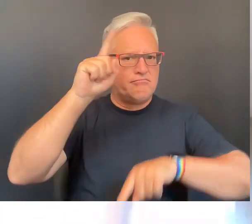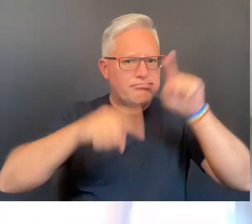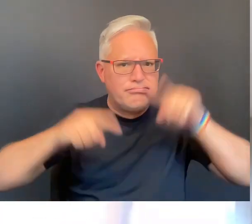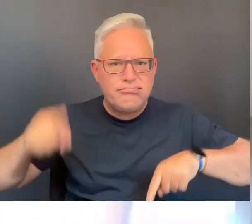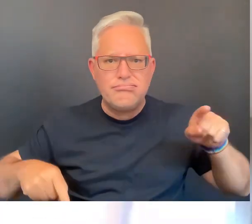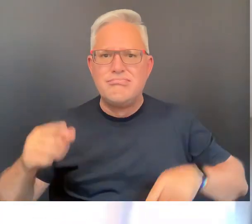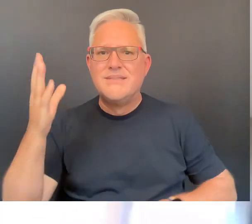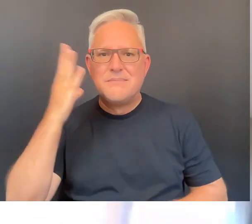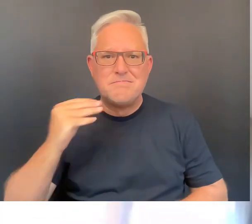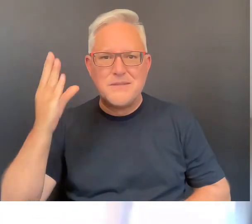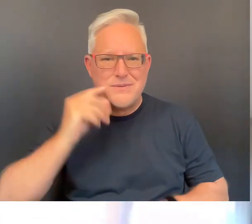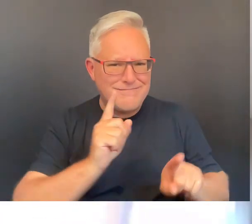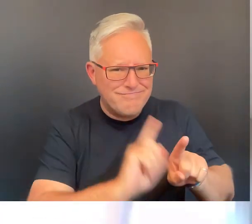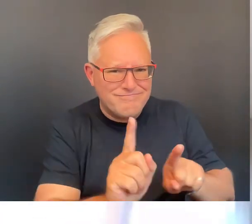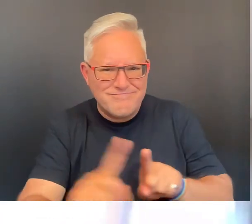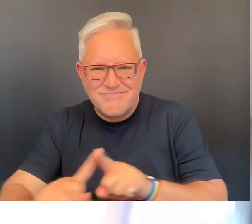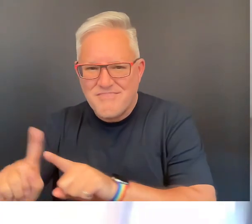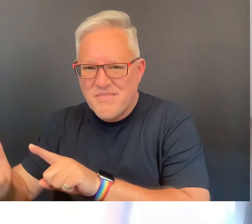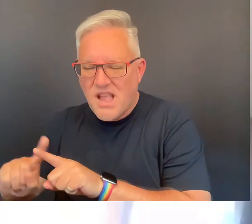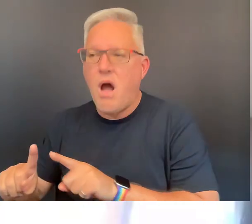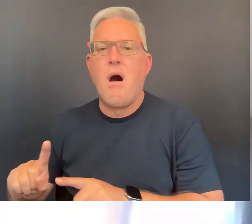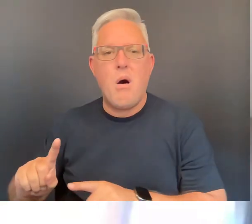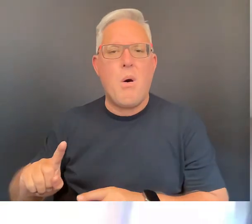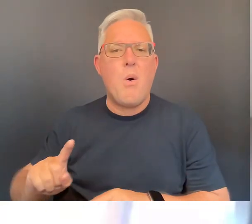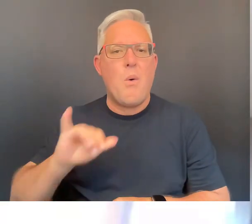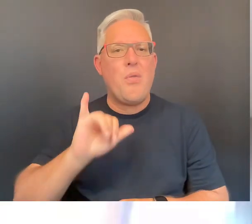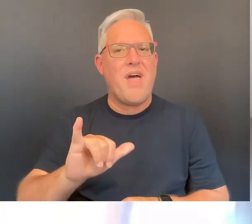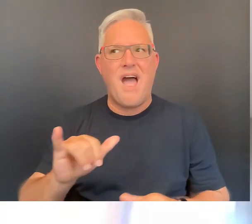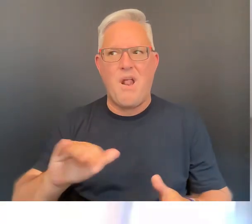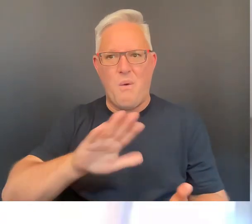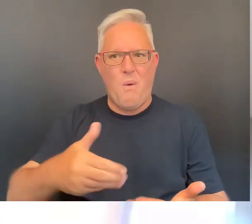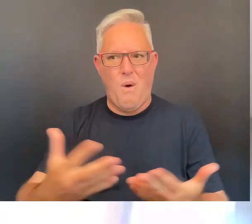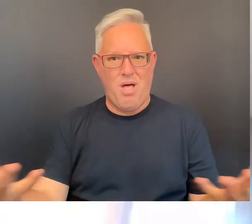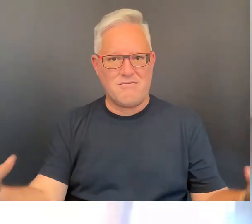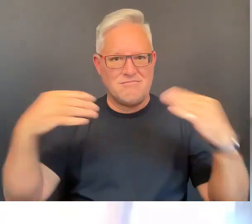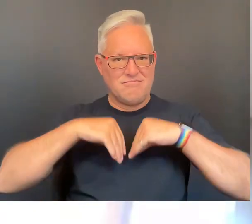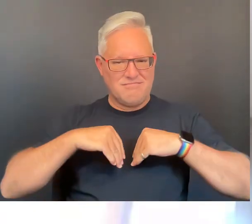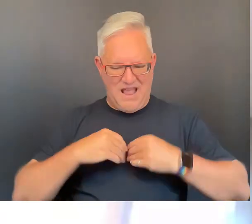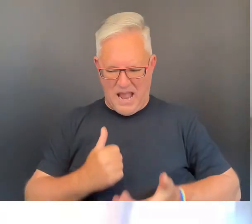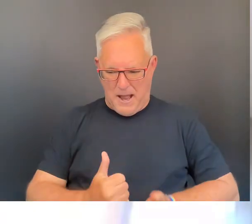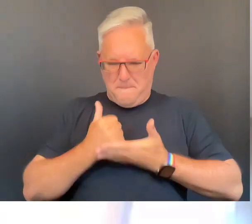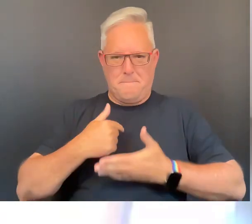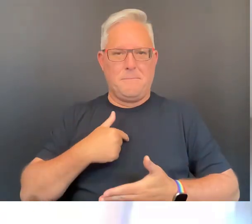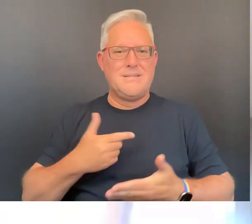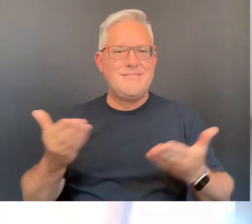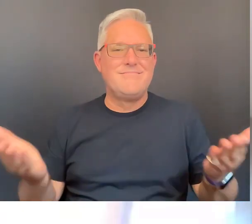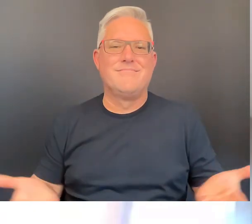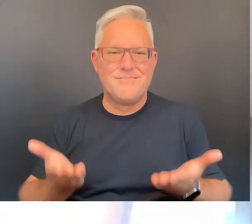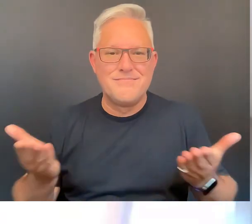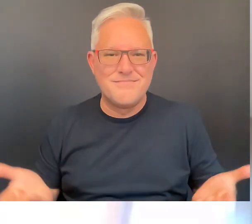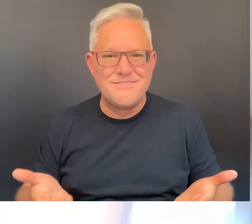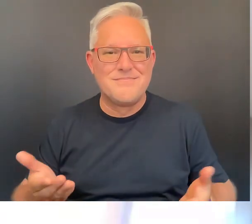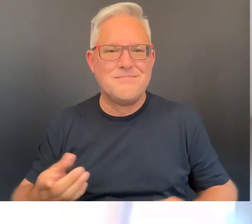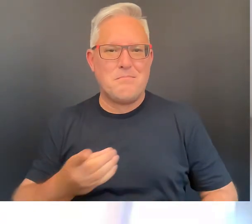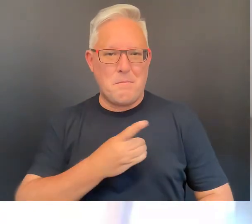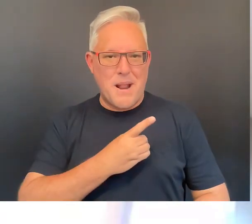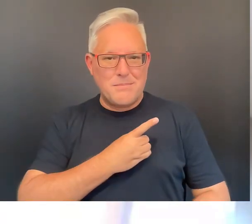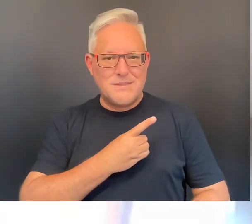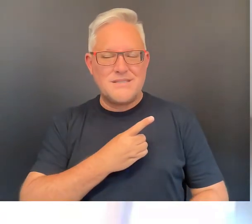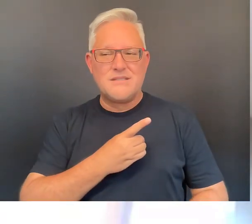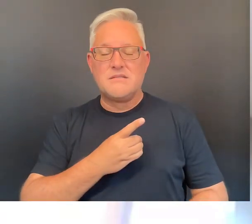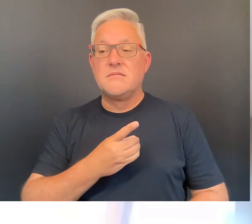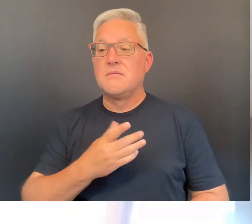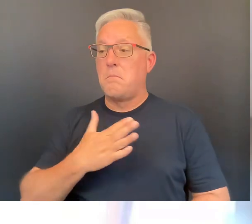diverse experiences, help me as I am in this space at Minneapolis